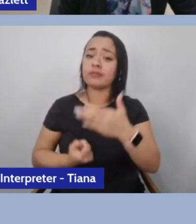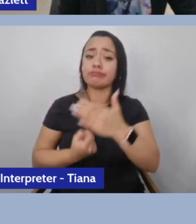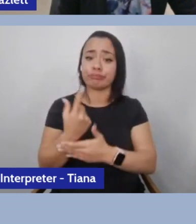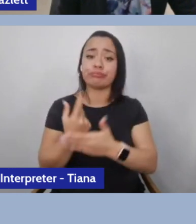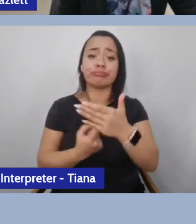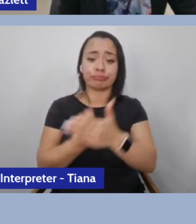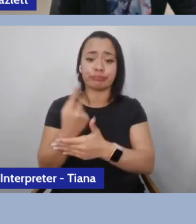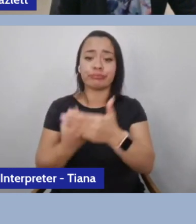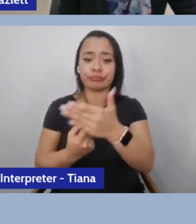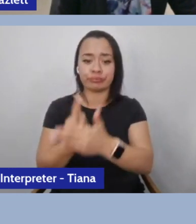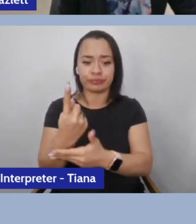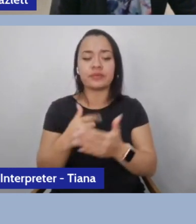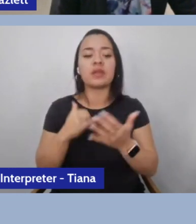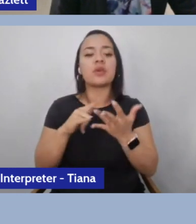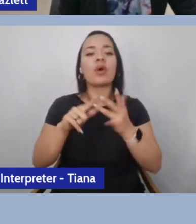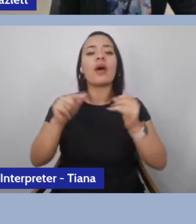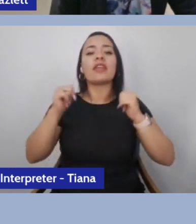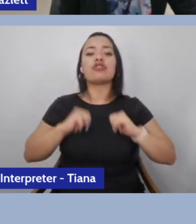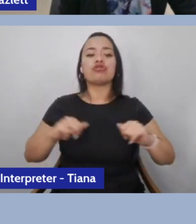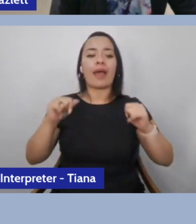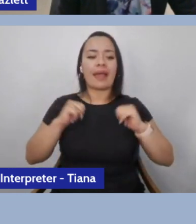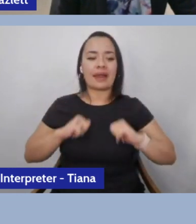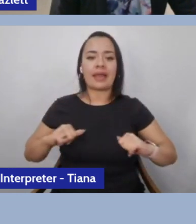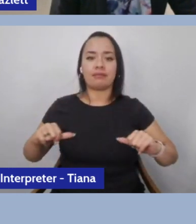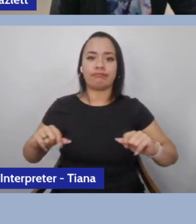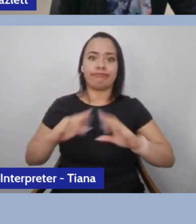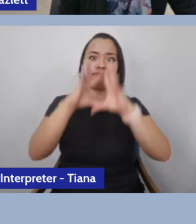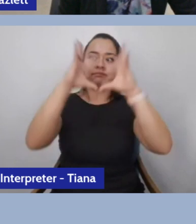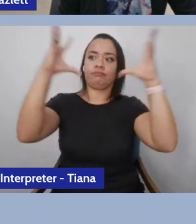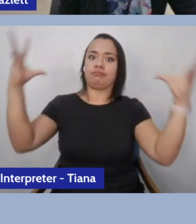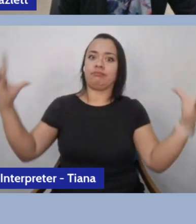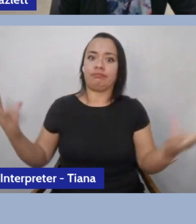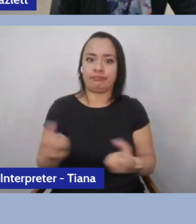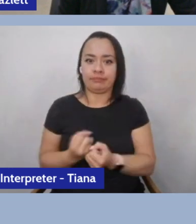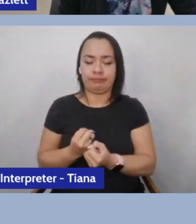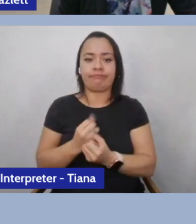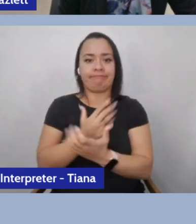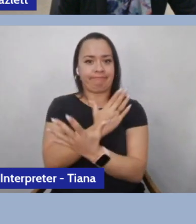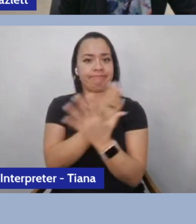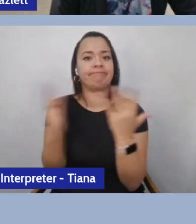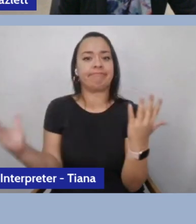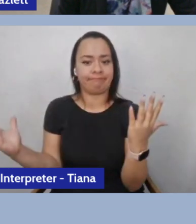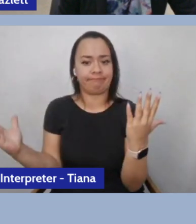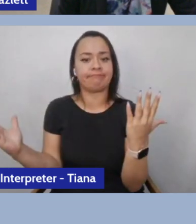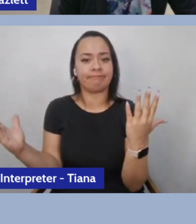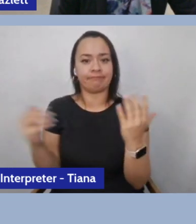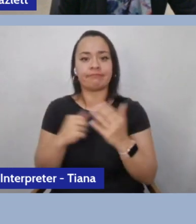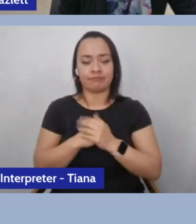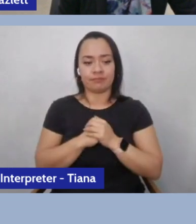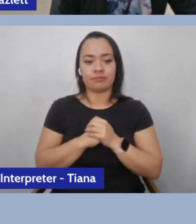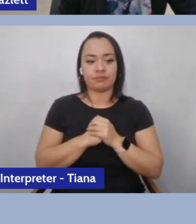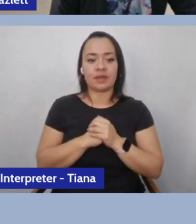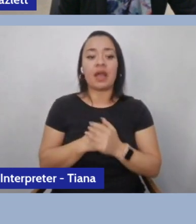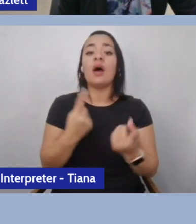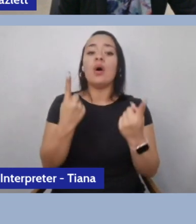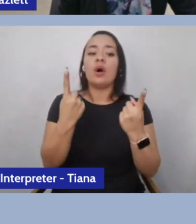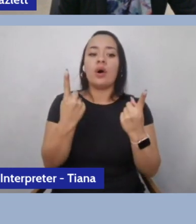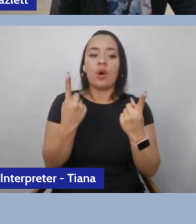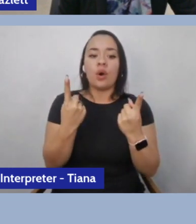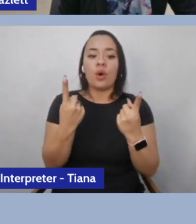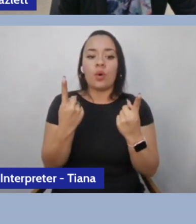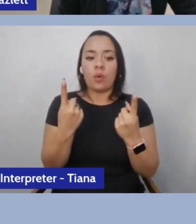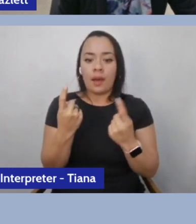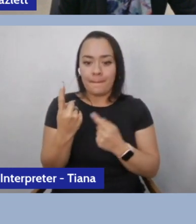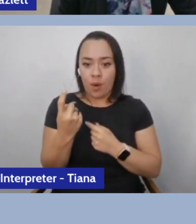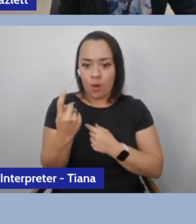training encompasses these things as well. And just one last thing, Li-Fei, is I work